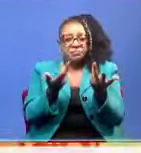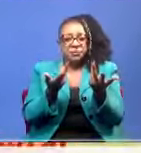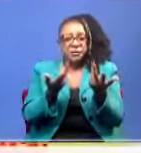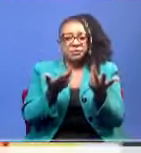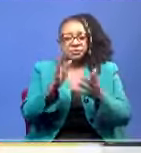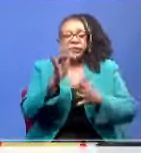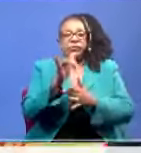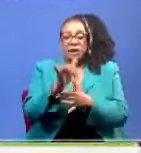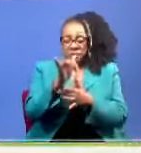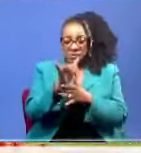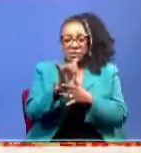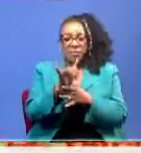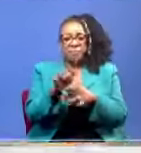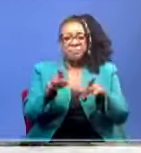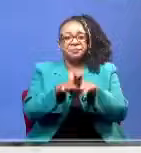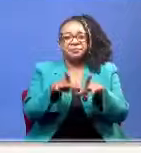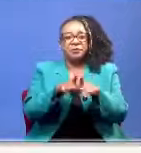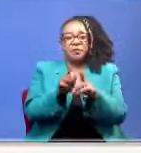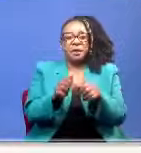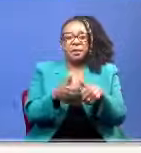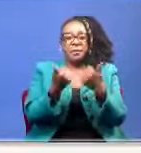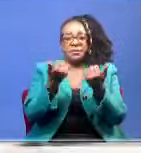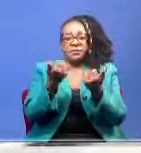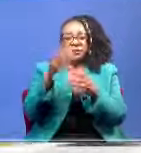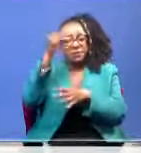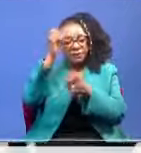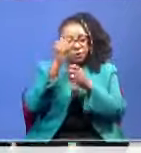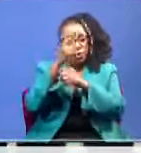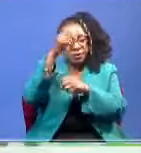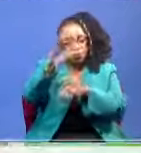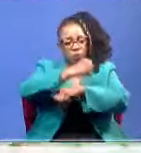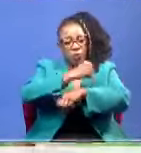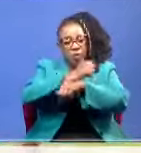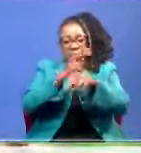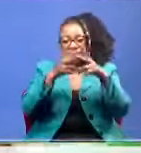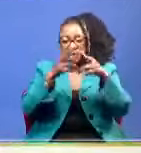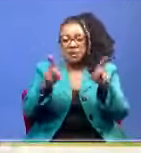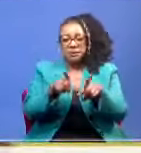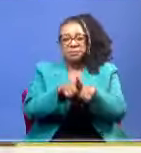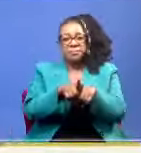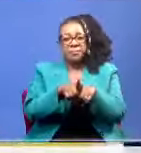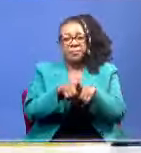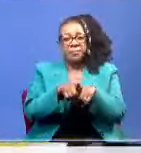This is what the third term of learning in secondary schools kicked off to.